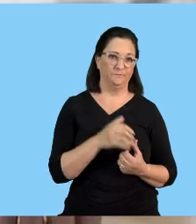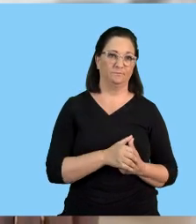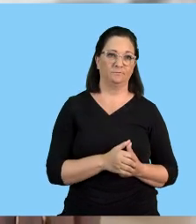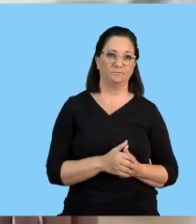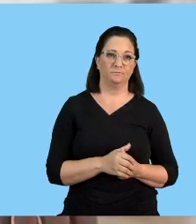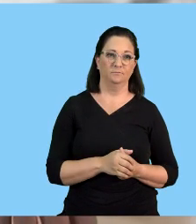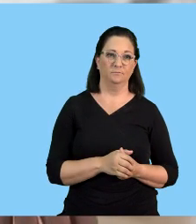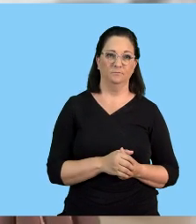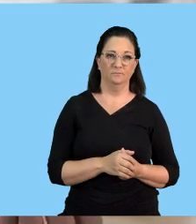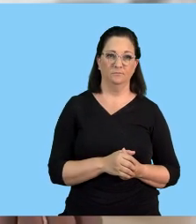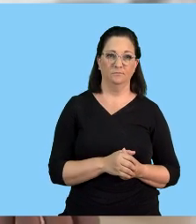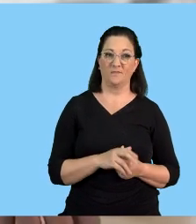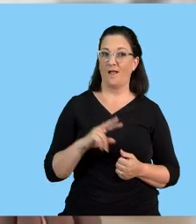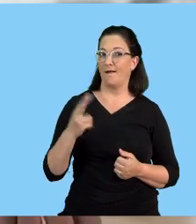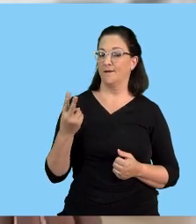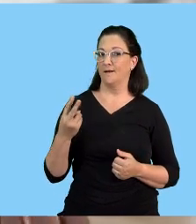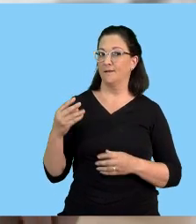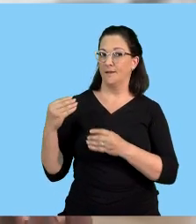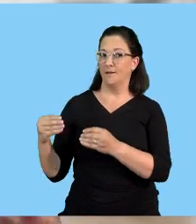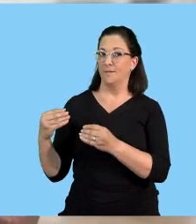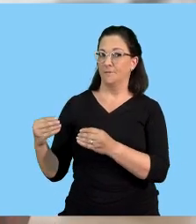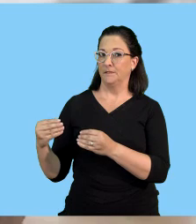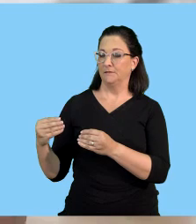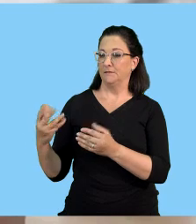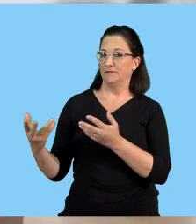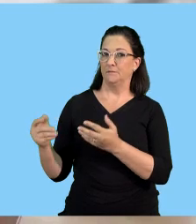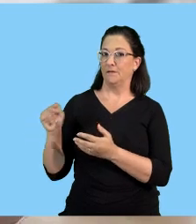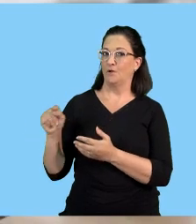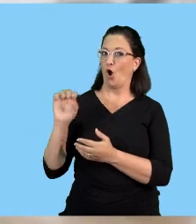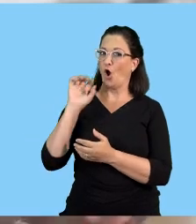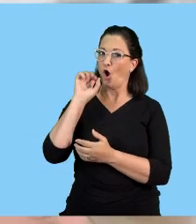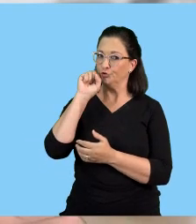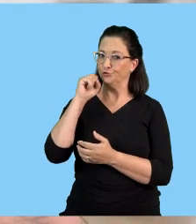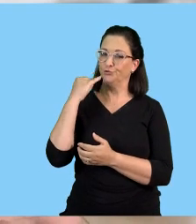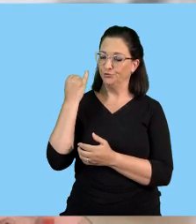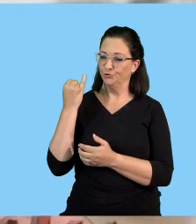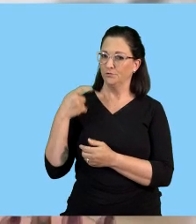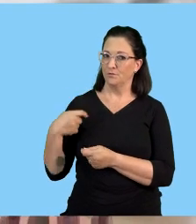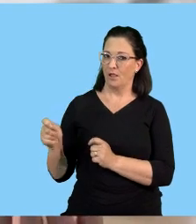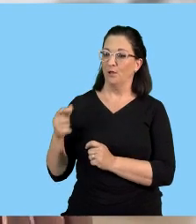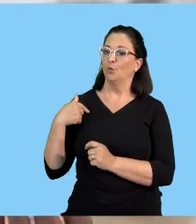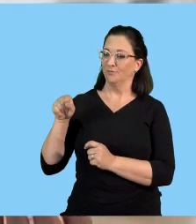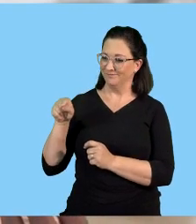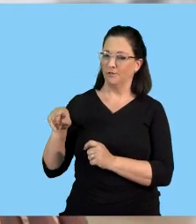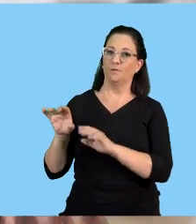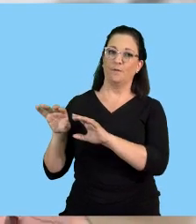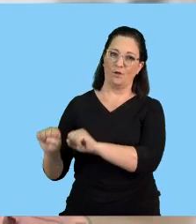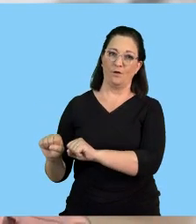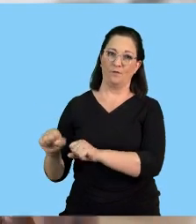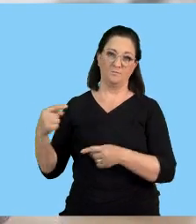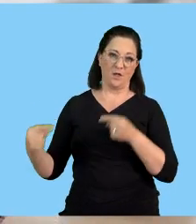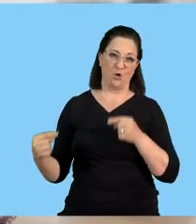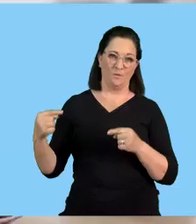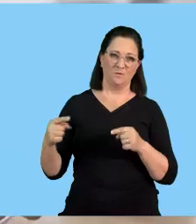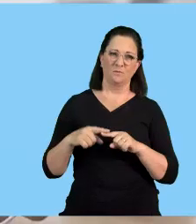want to go with the strategy, we're going to take over another business that is selling maybe orange juices, for example. So it's basically our